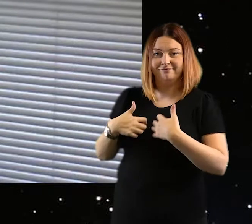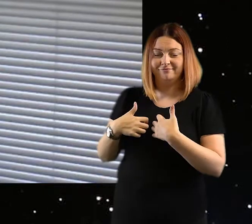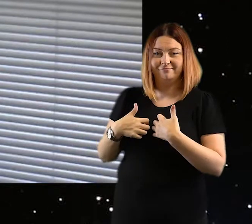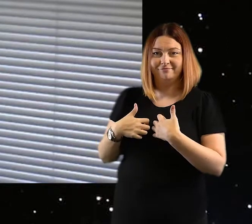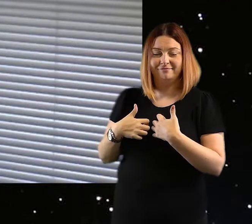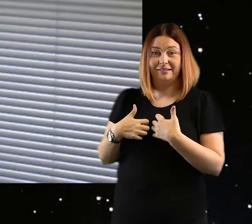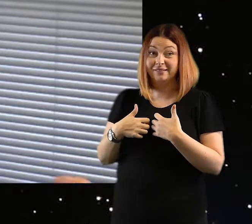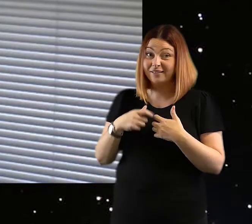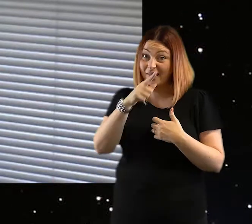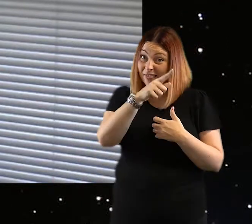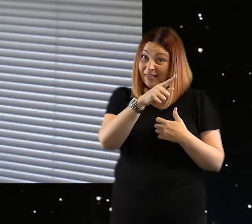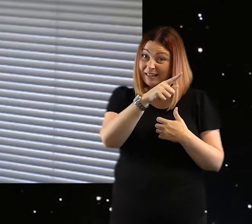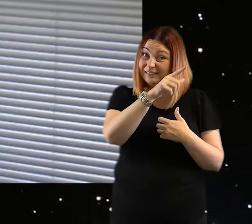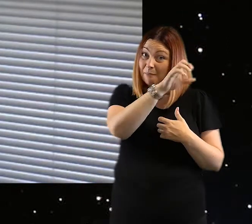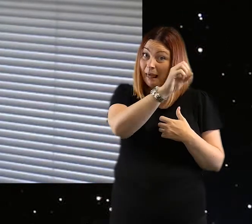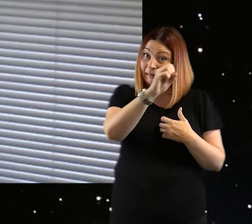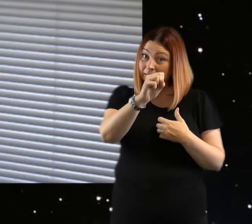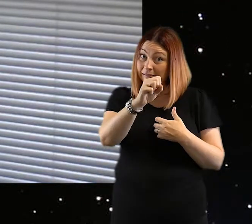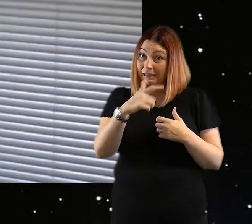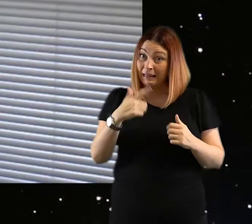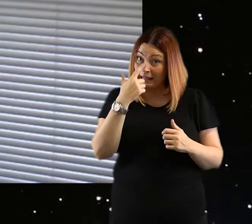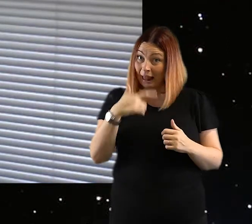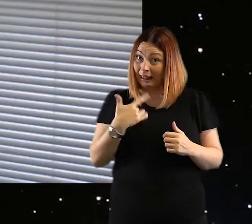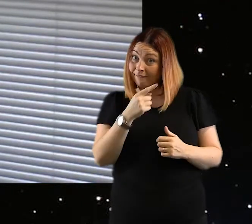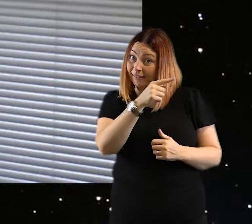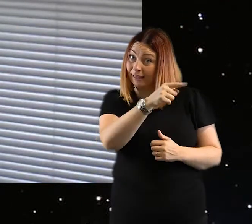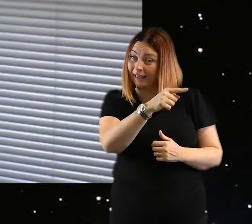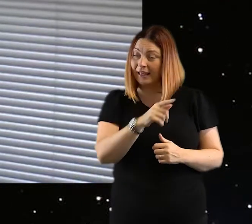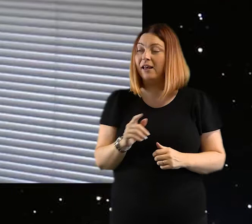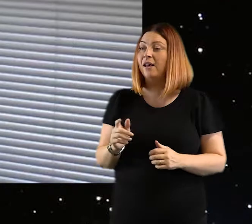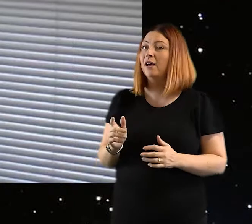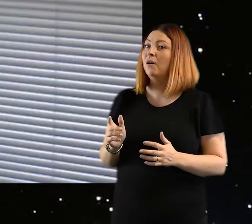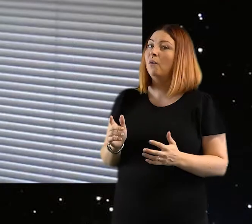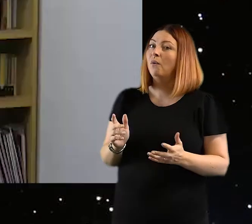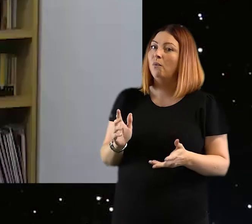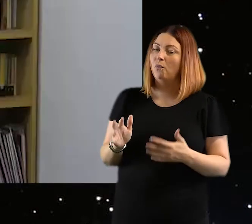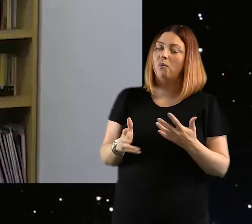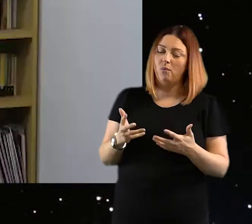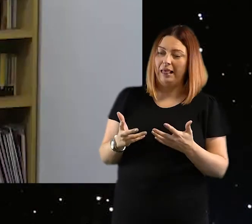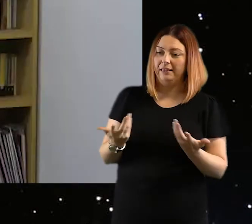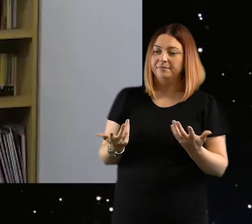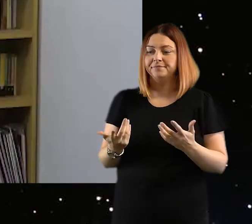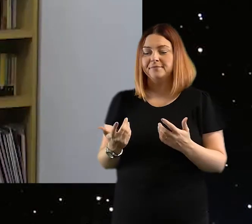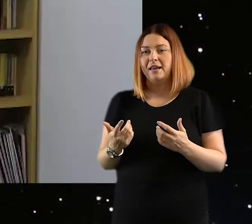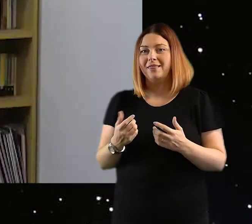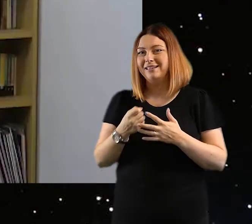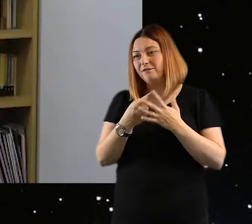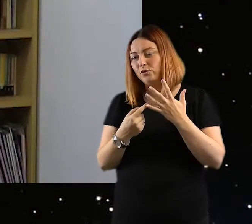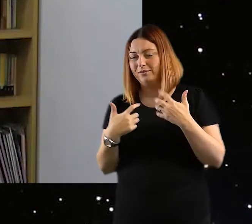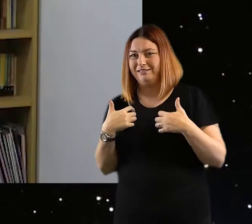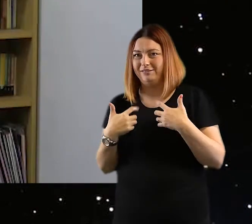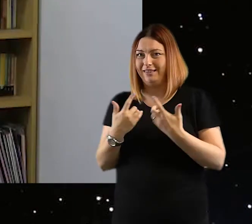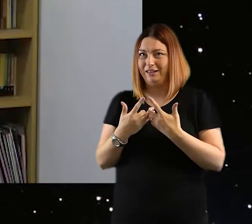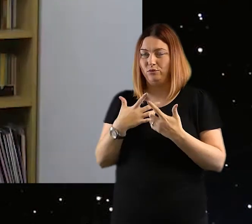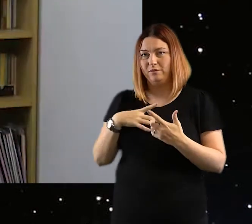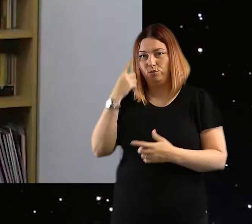interested in with these: how habitable might these planets be? Right. Okay. So there's a number